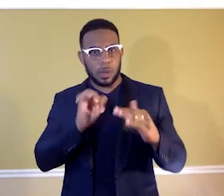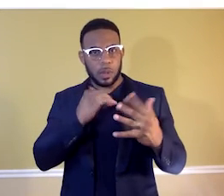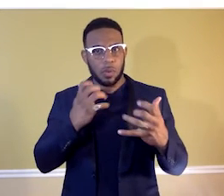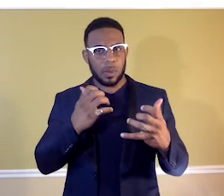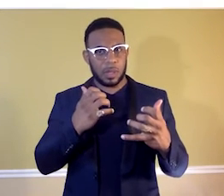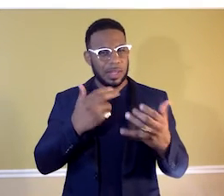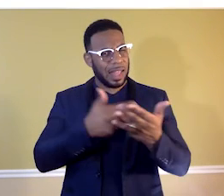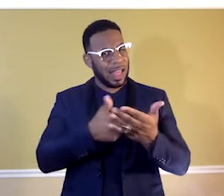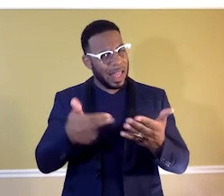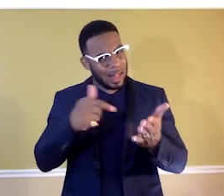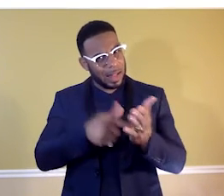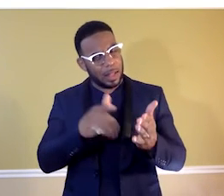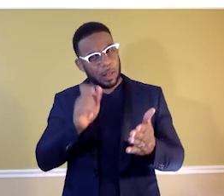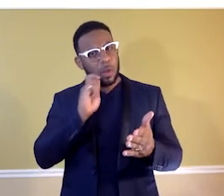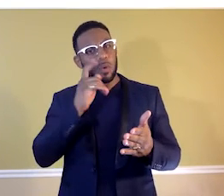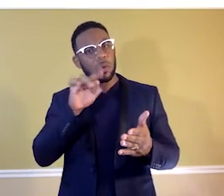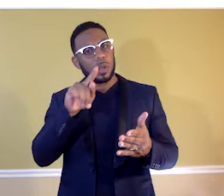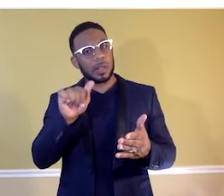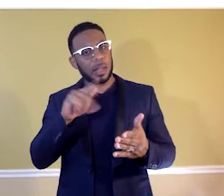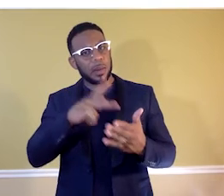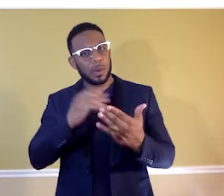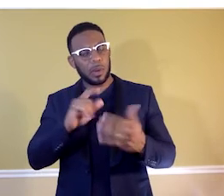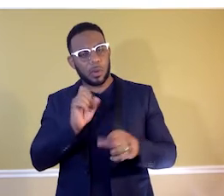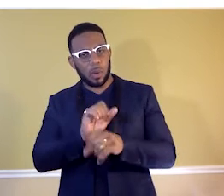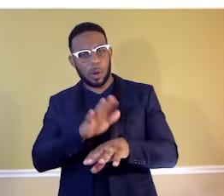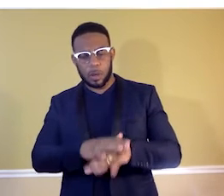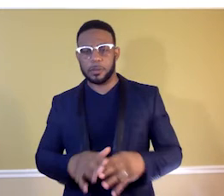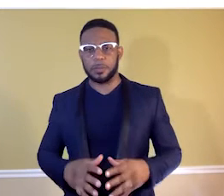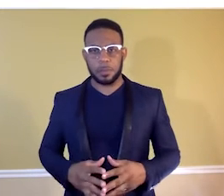wants to kind of highlight the cool data project they're working on.